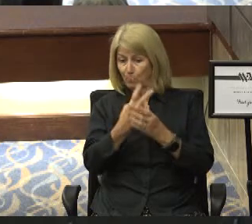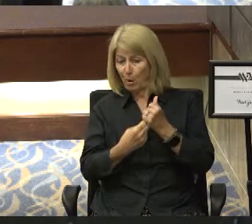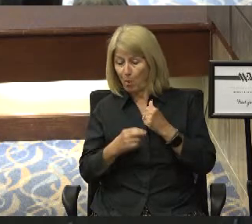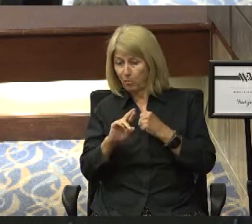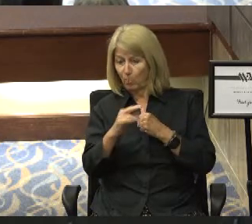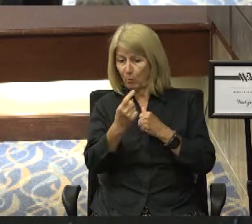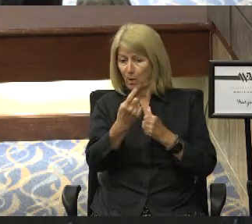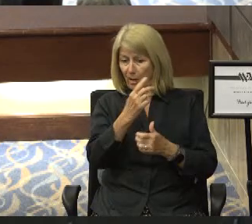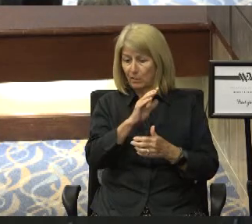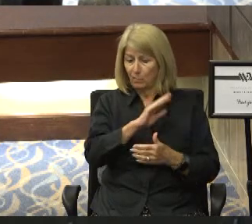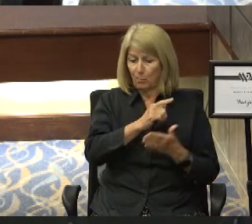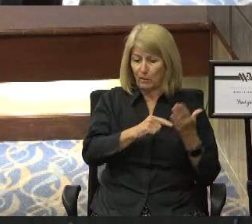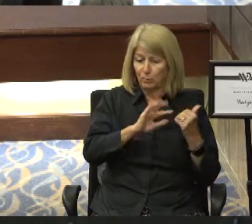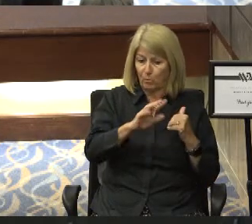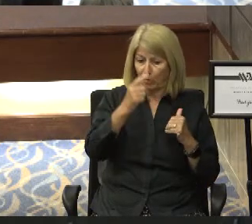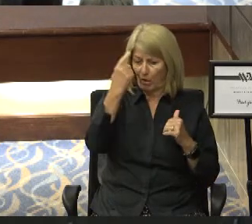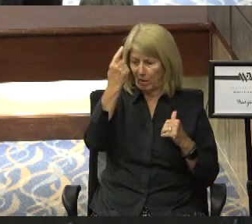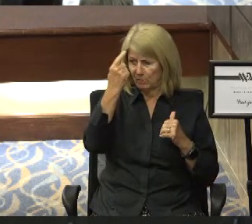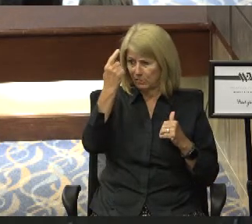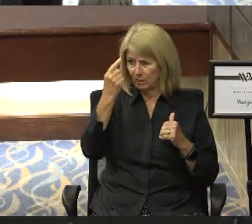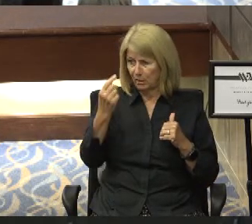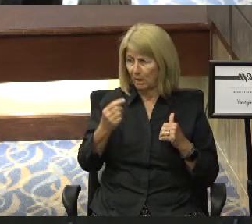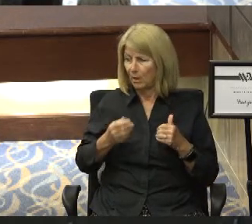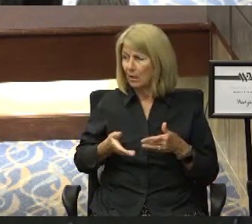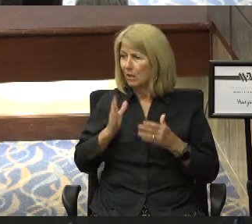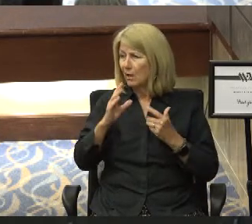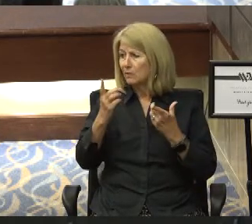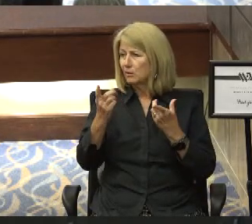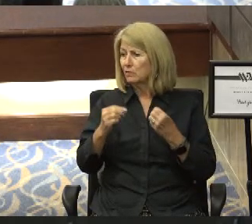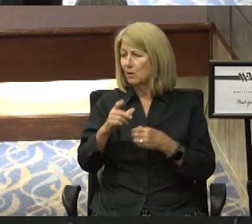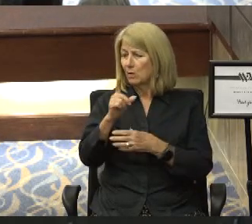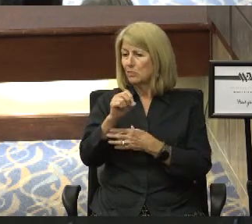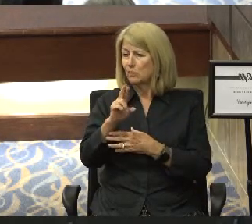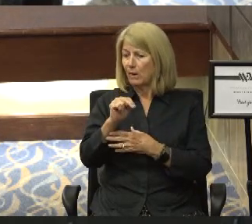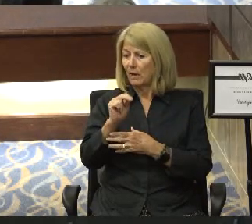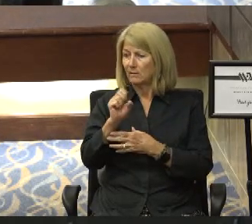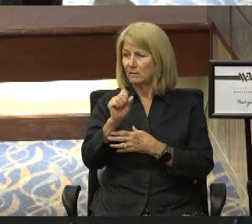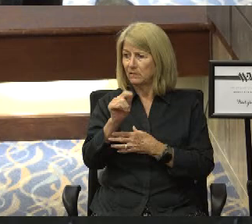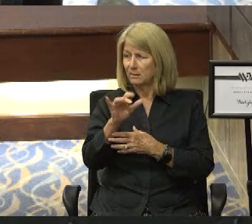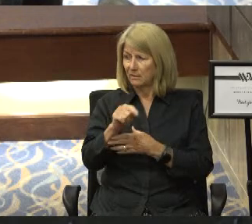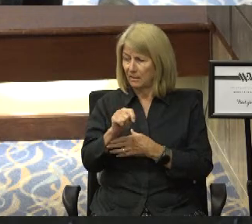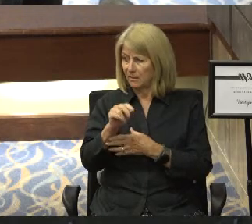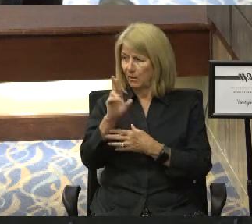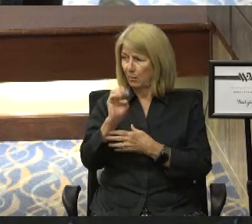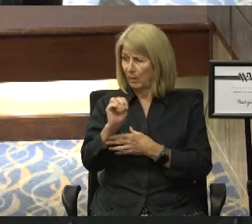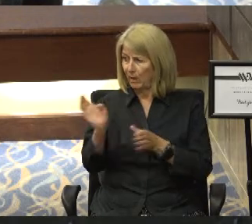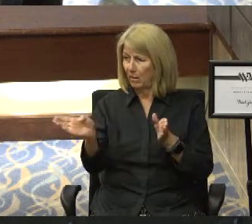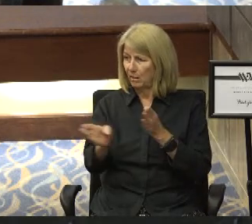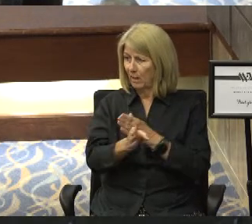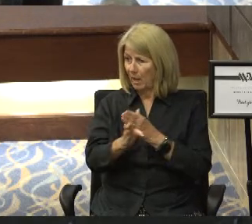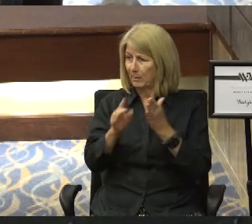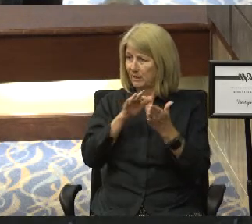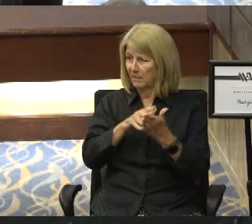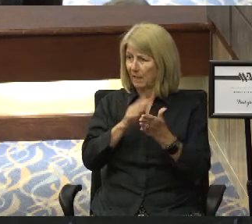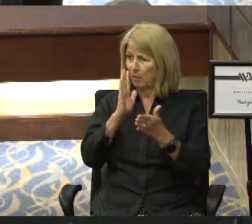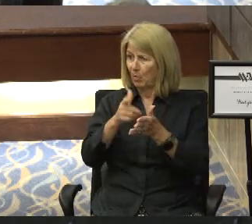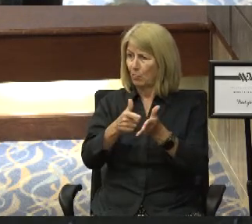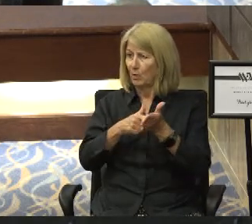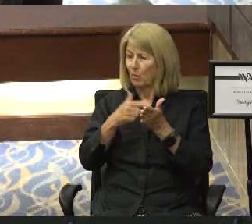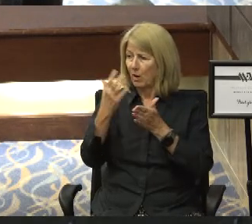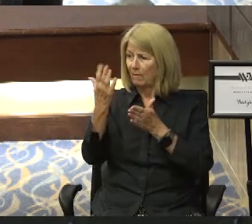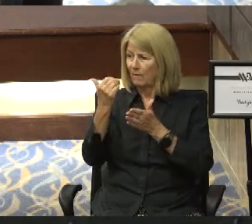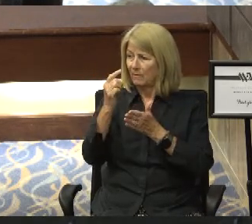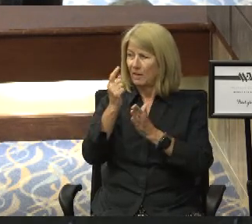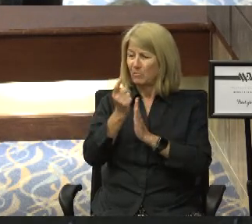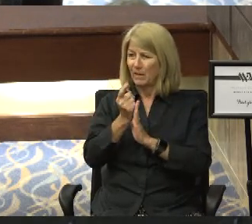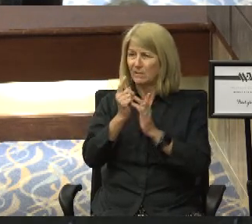thoughts at this time? Let's just do the transit realignment study. I believe that's going to take about 15 minutes, and and then we'll break